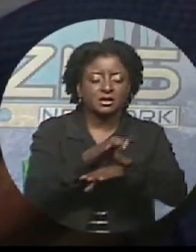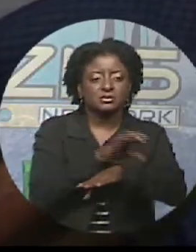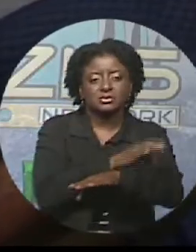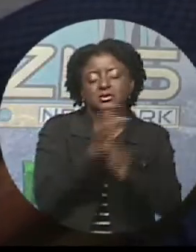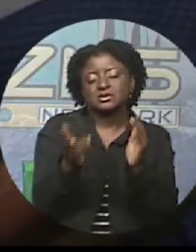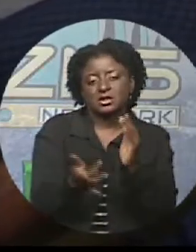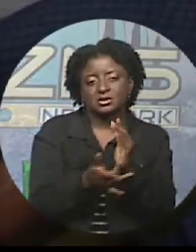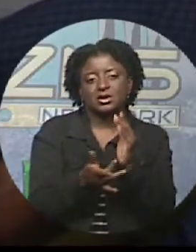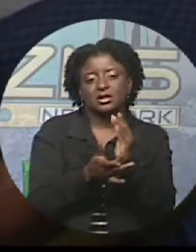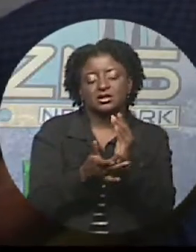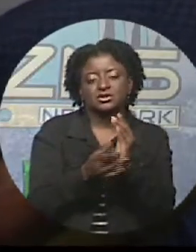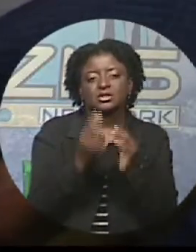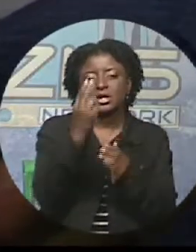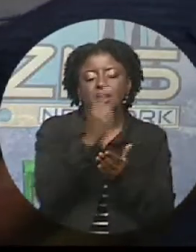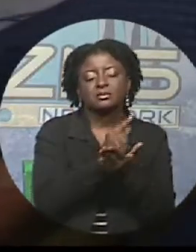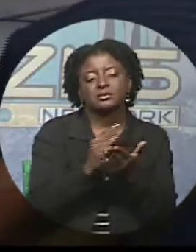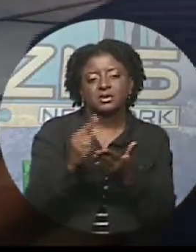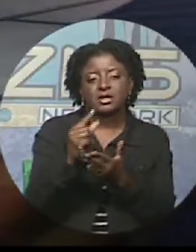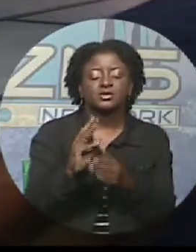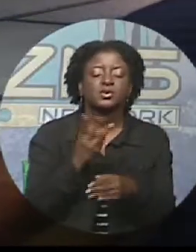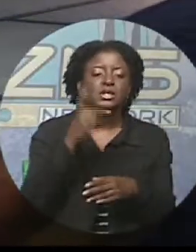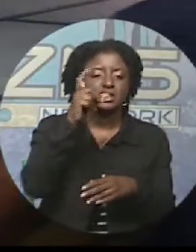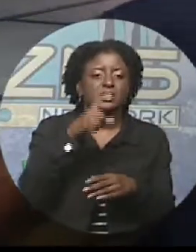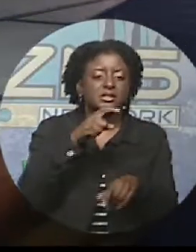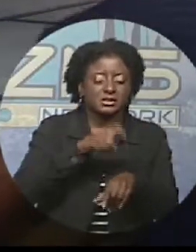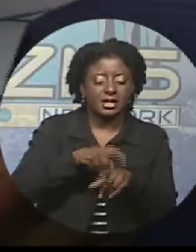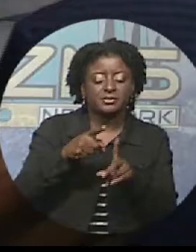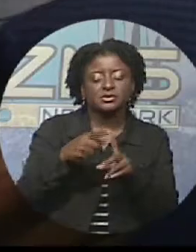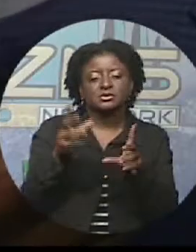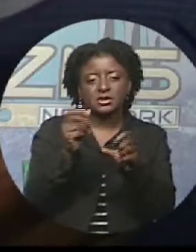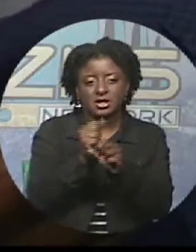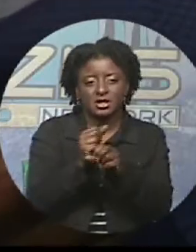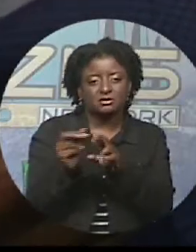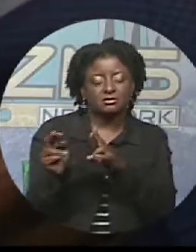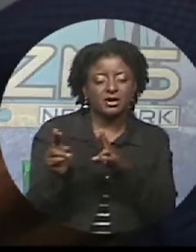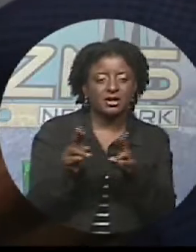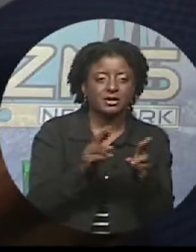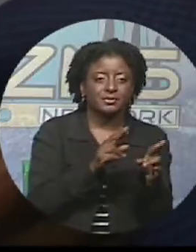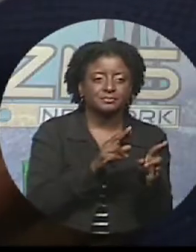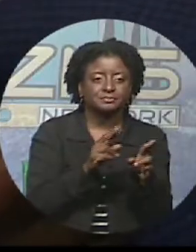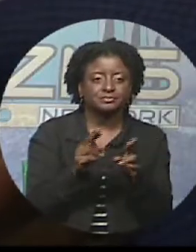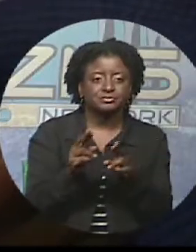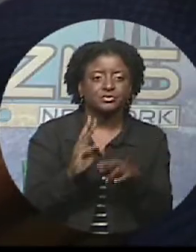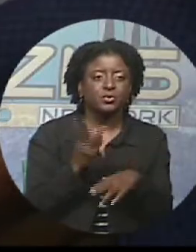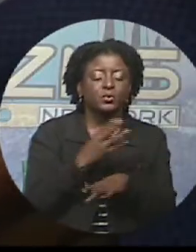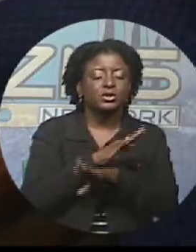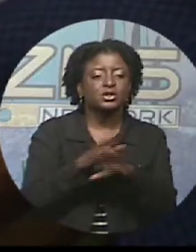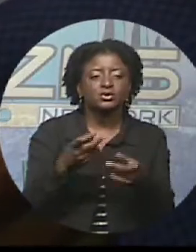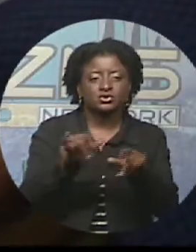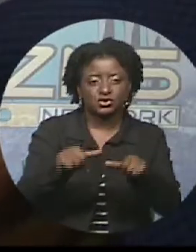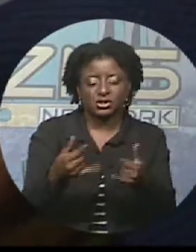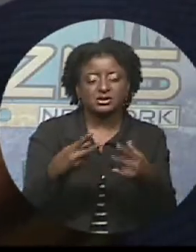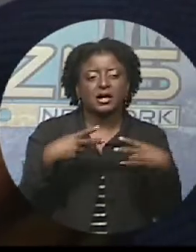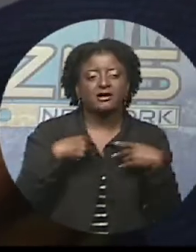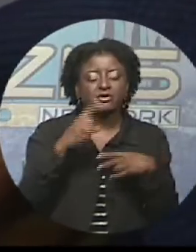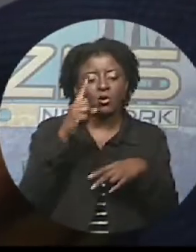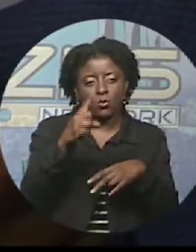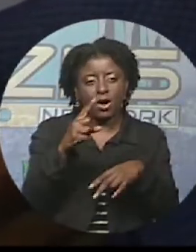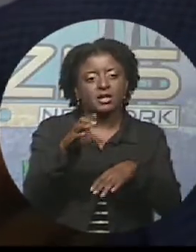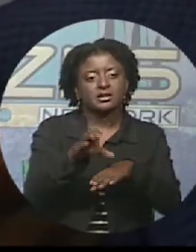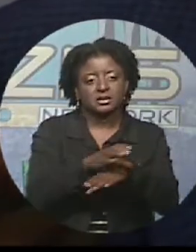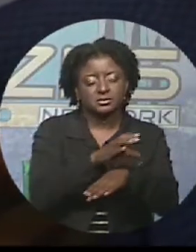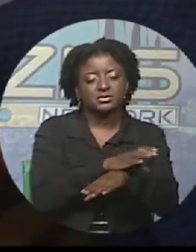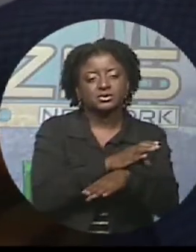2015 because we need the time to get ready. Obviously, Atlantis has numerous revenue streams, and we don't just have one system. We have